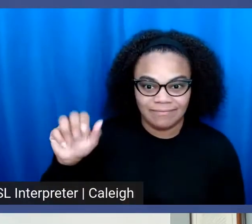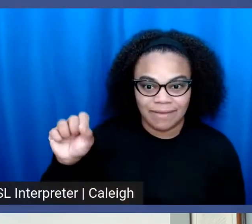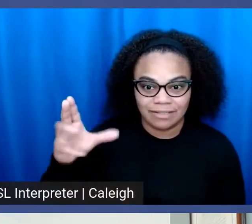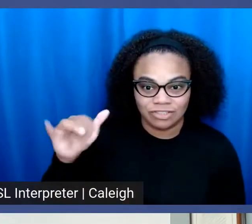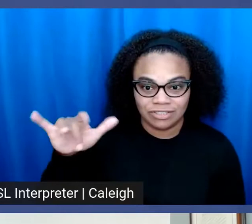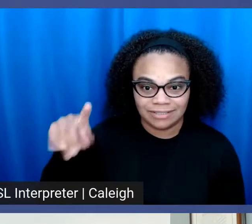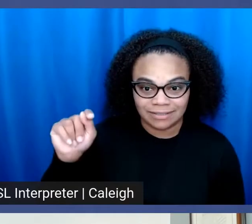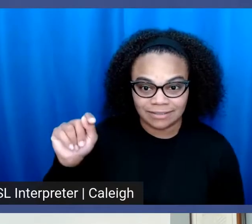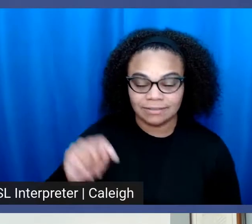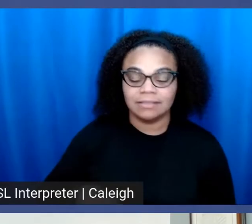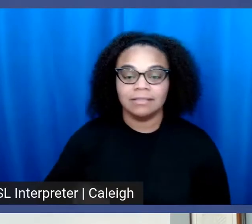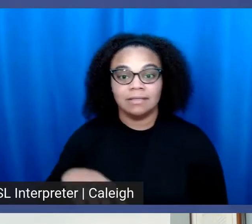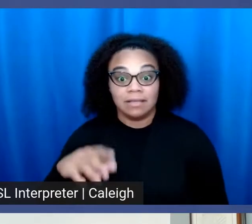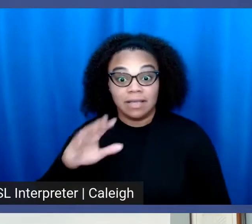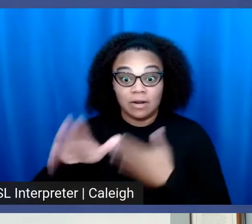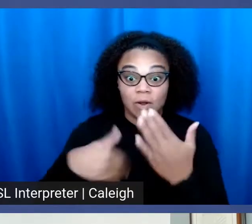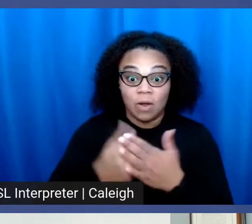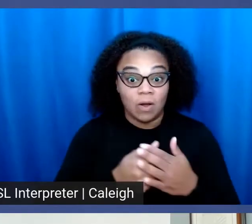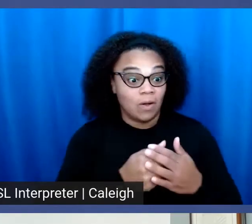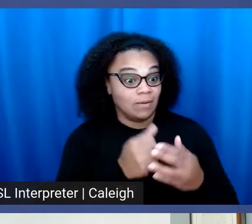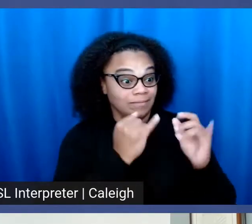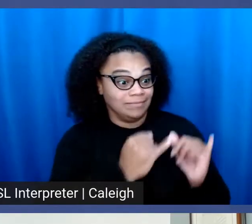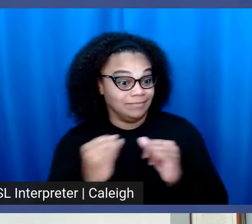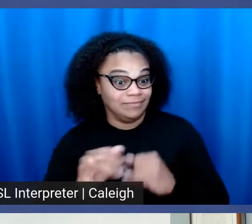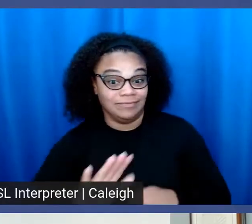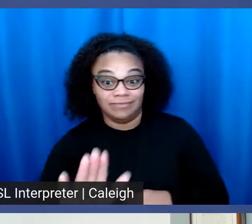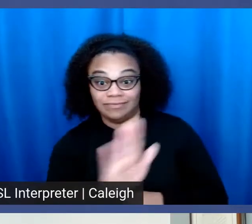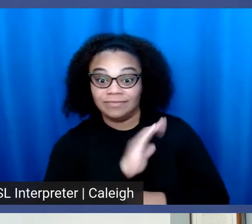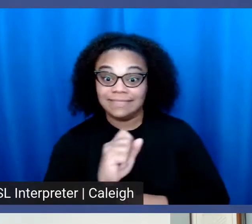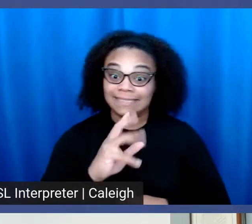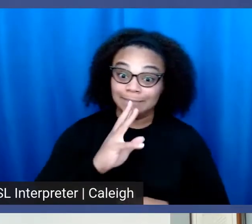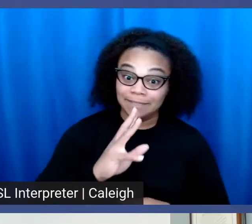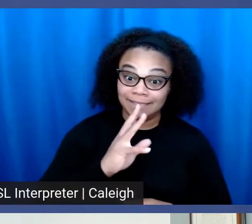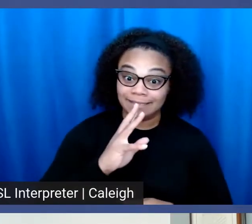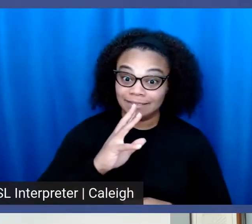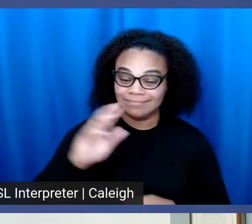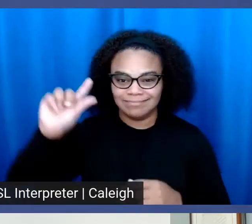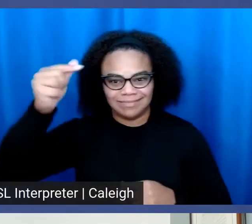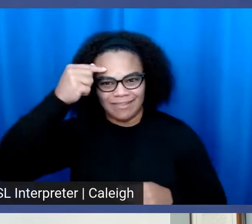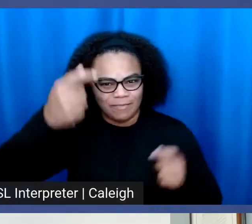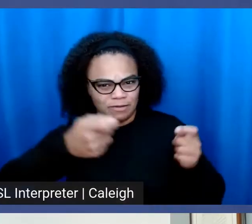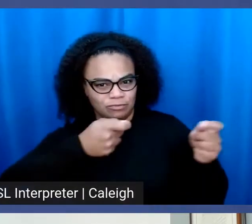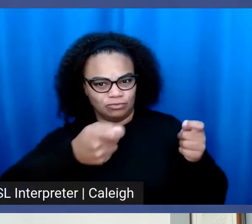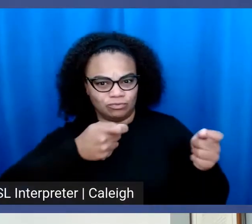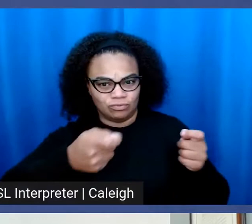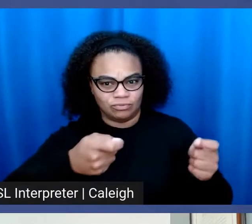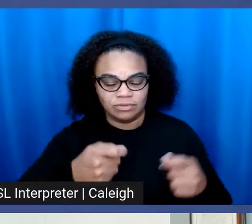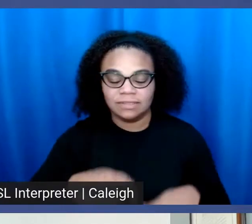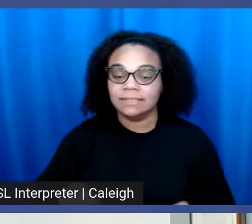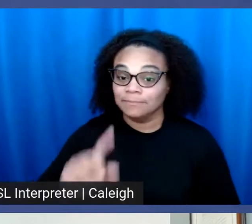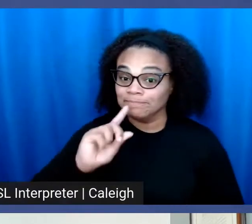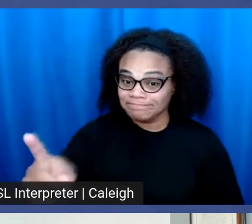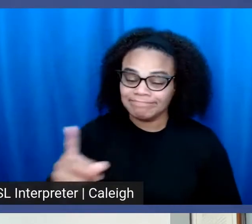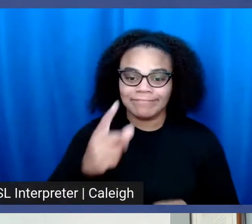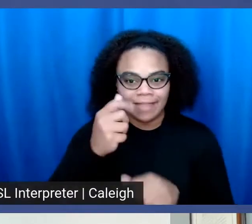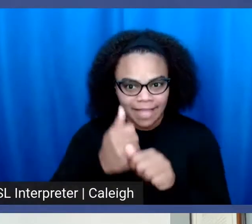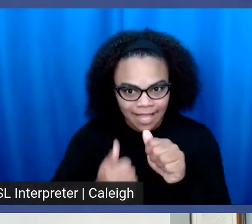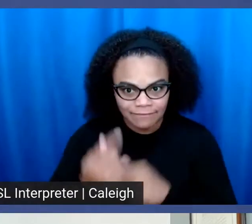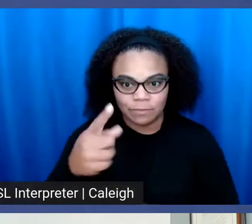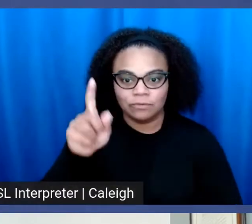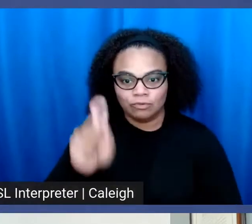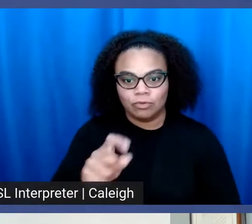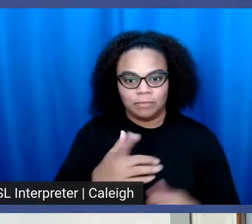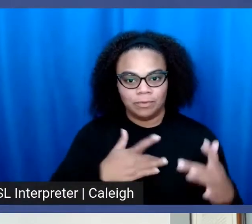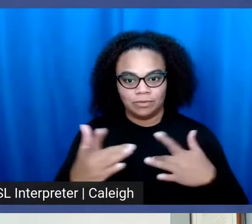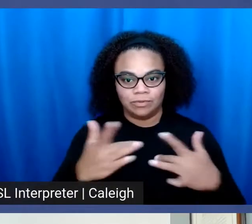speech is controlled by the government. It's an issue that everyone should be concerned about because it will affect